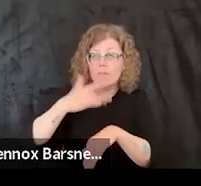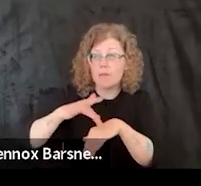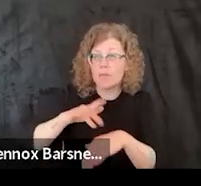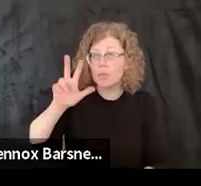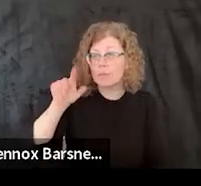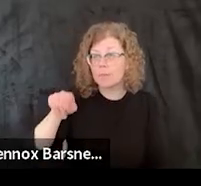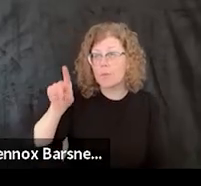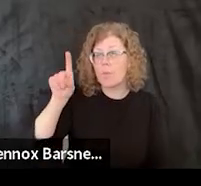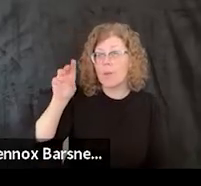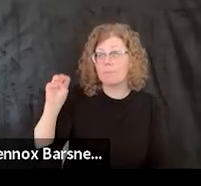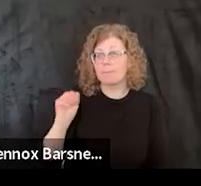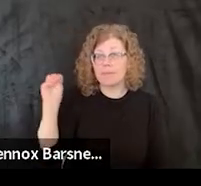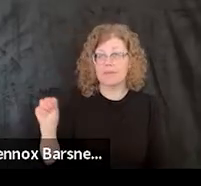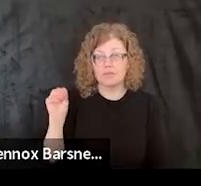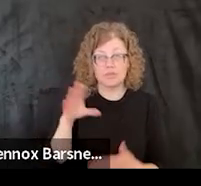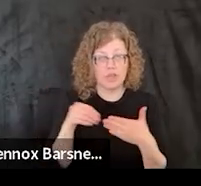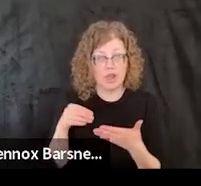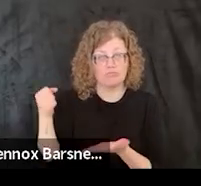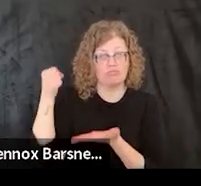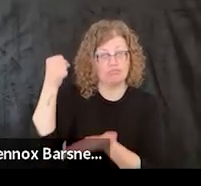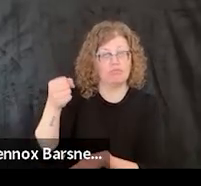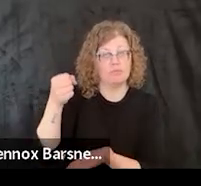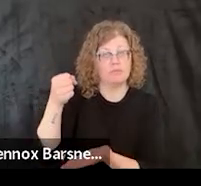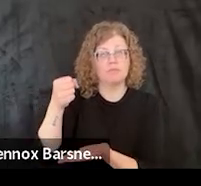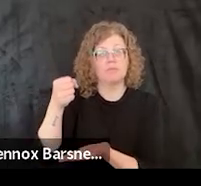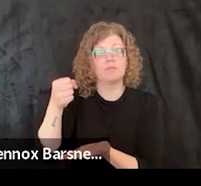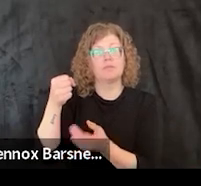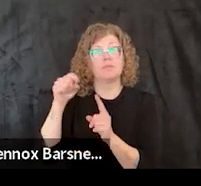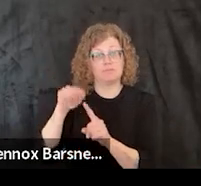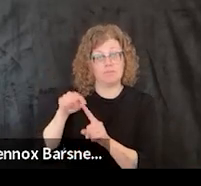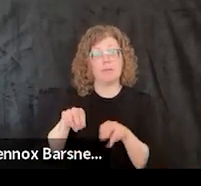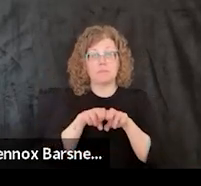Assessment committees are responsible for reviewing and scoring applications assigned to